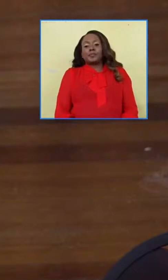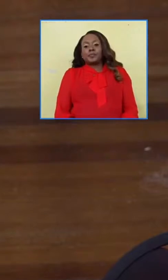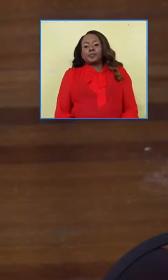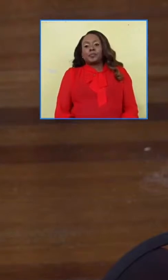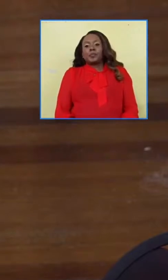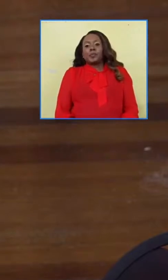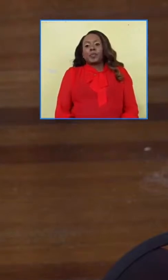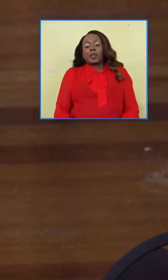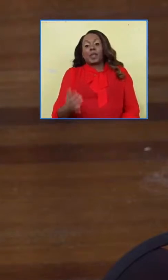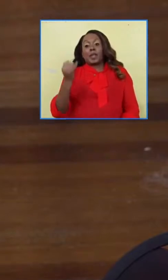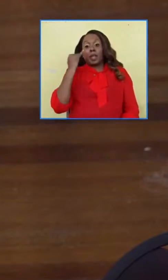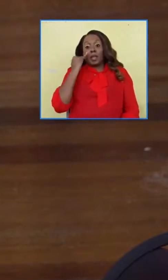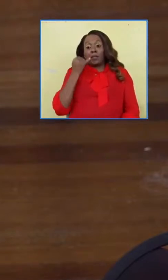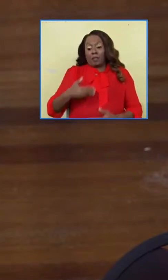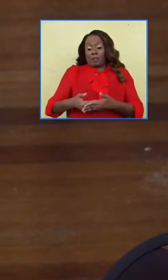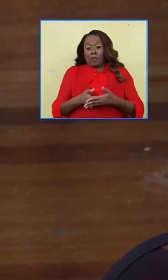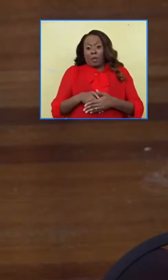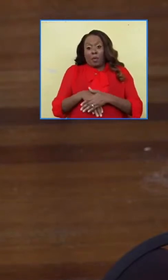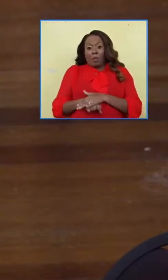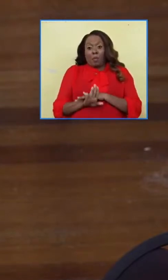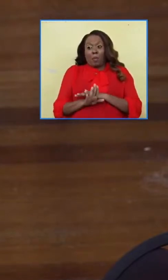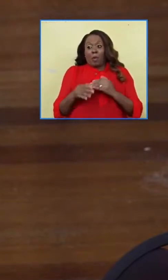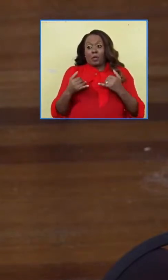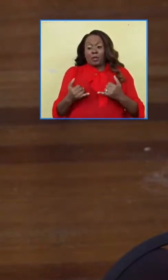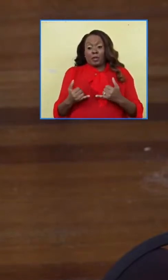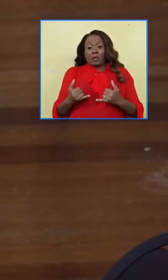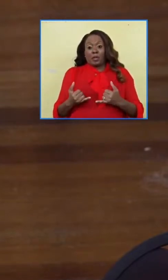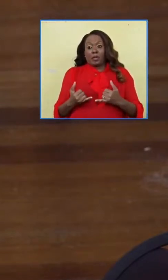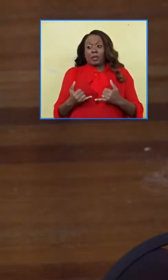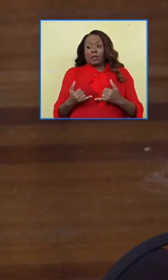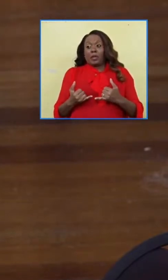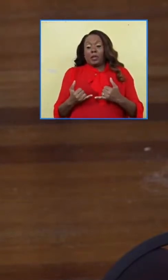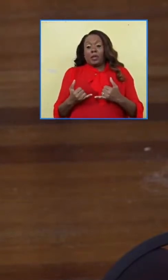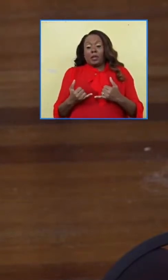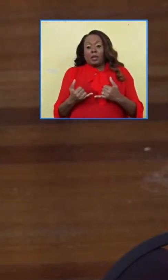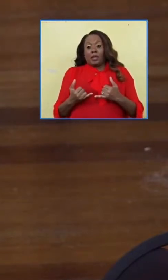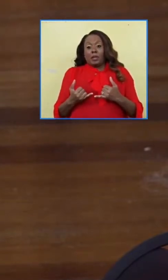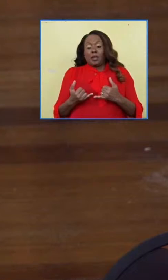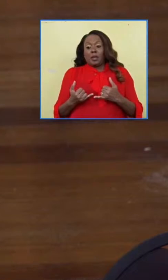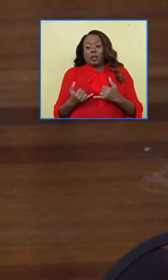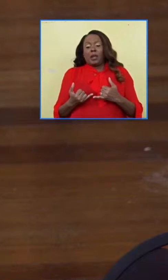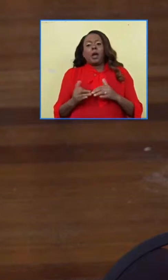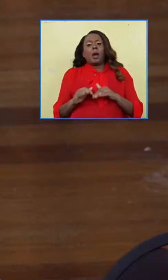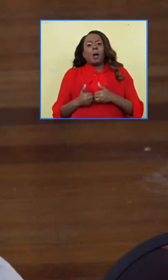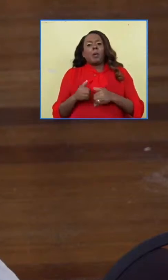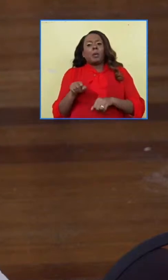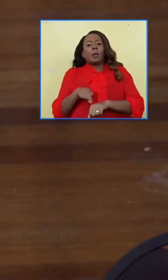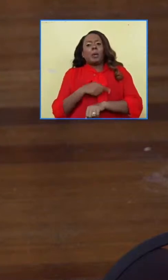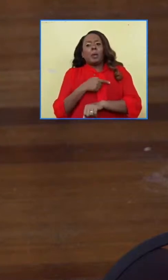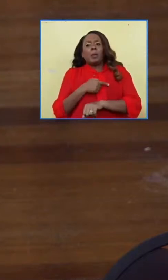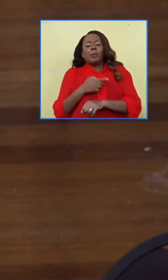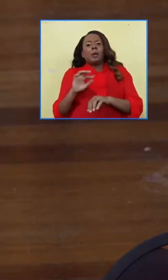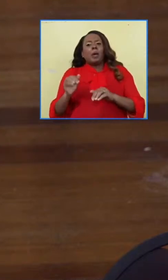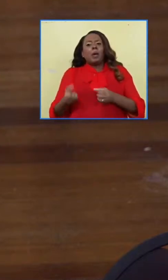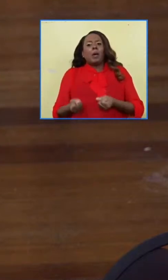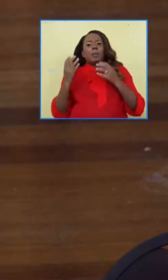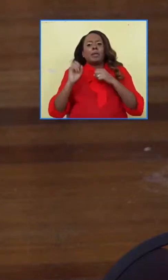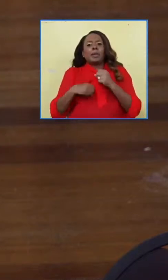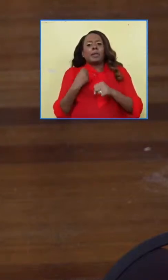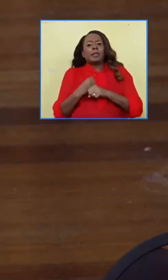child who's born today is? How long can a Barbadian child born today, expect to live?